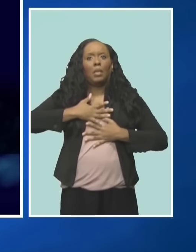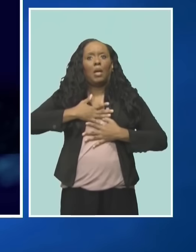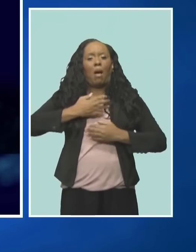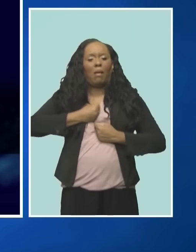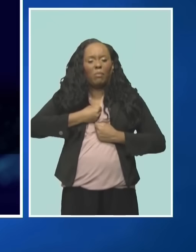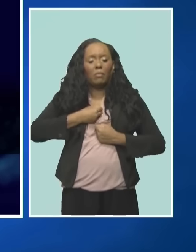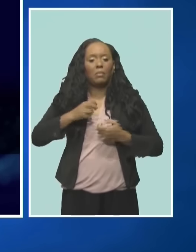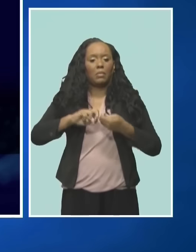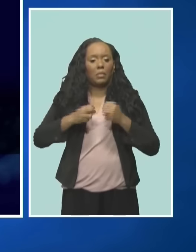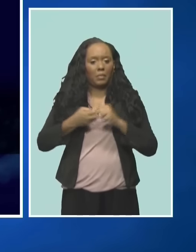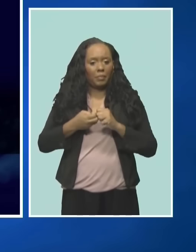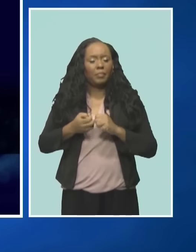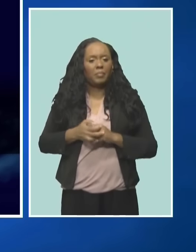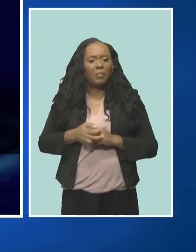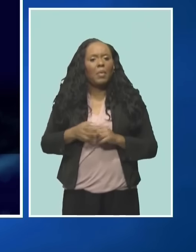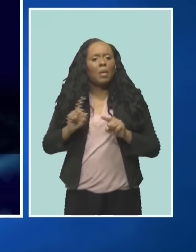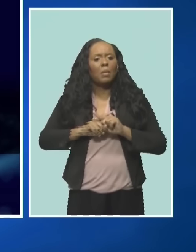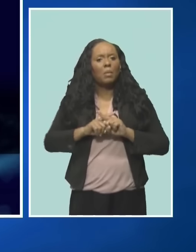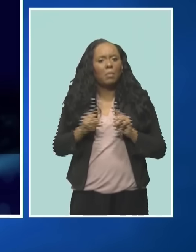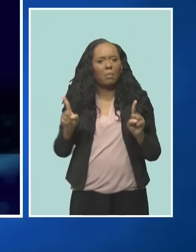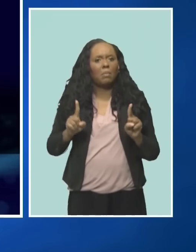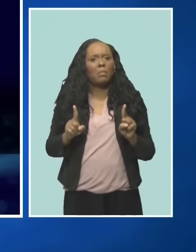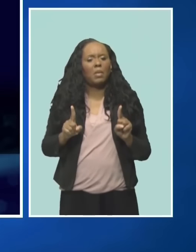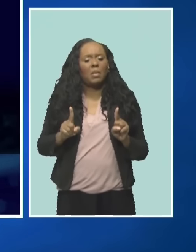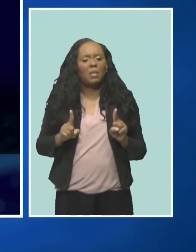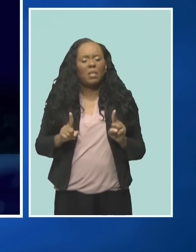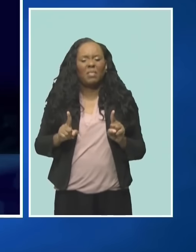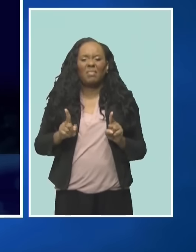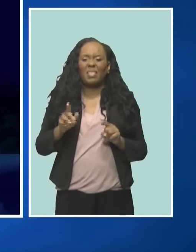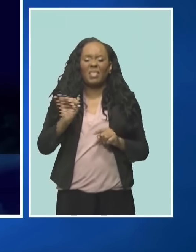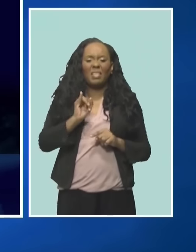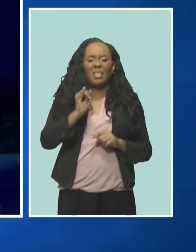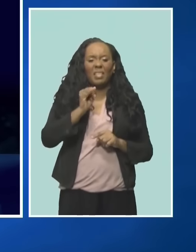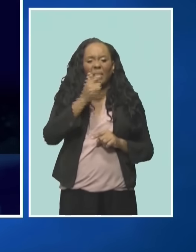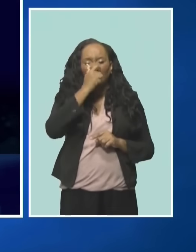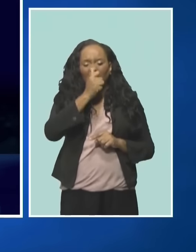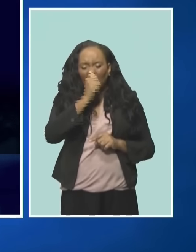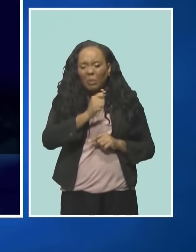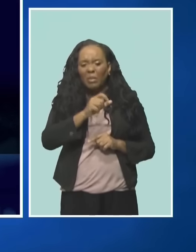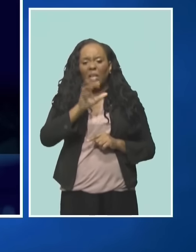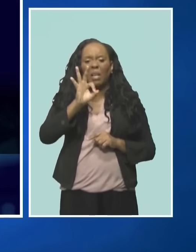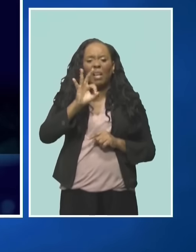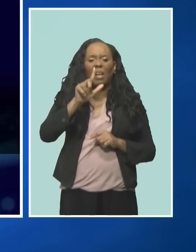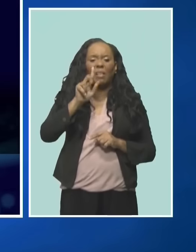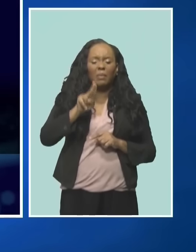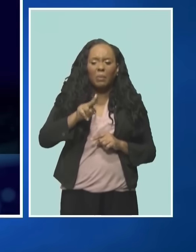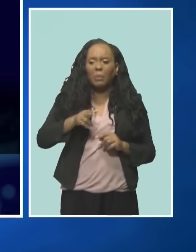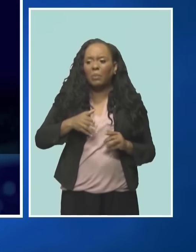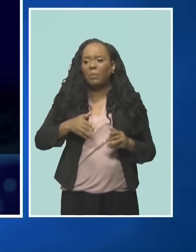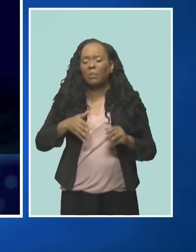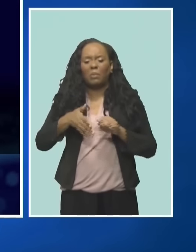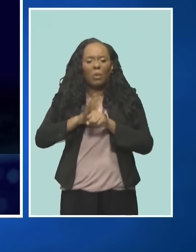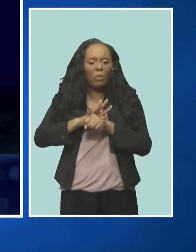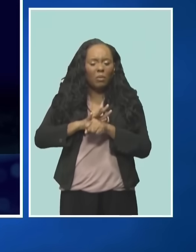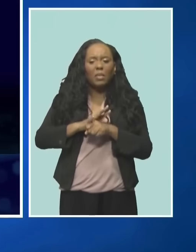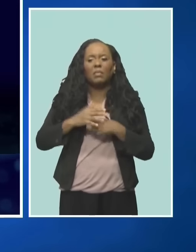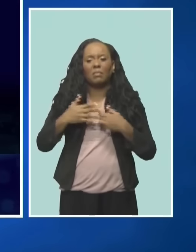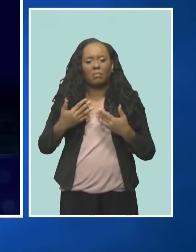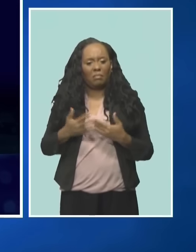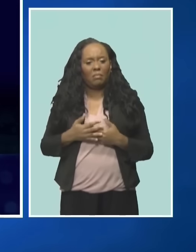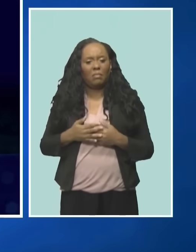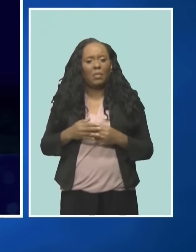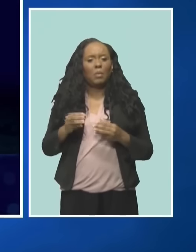is both a mix of influenza-type viruses and COVID-19.